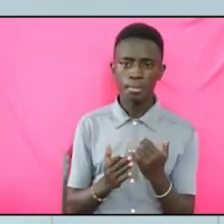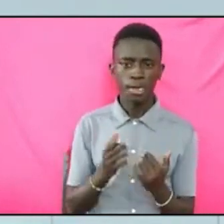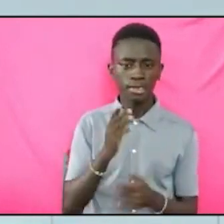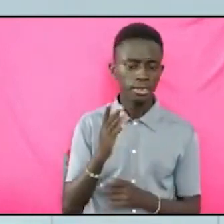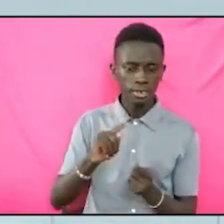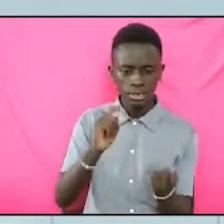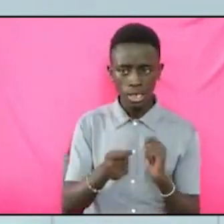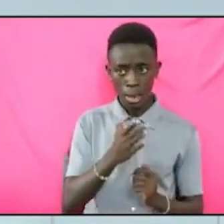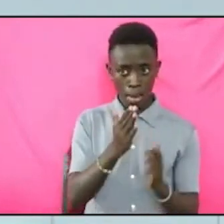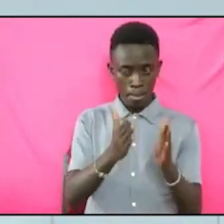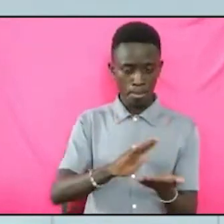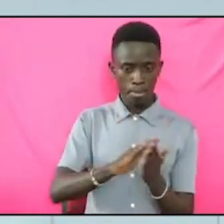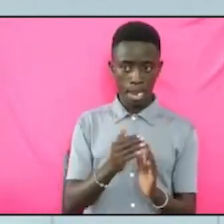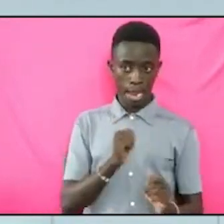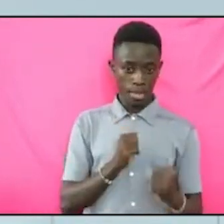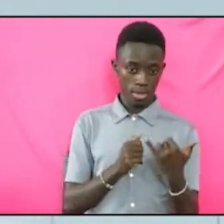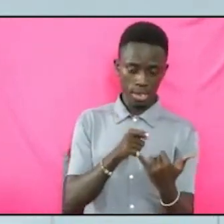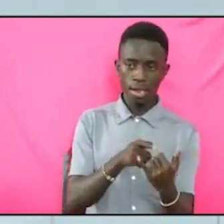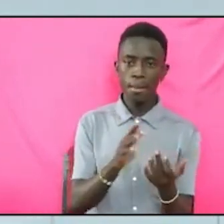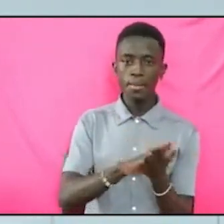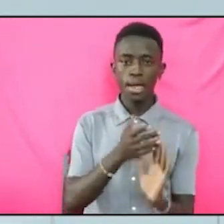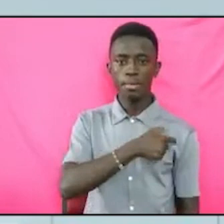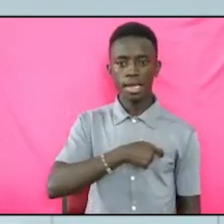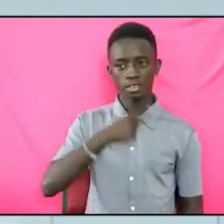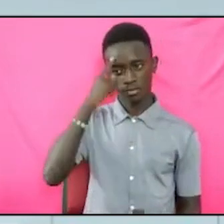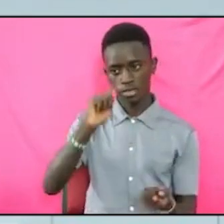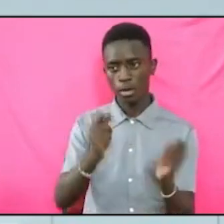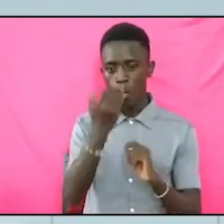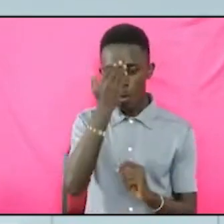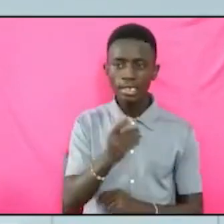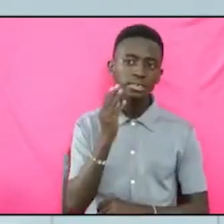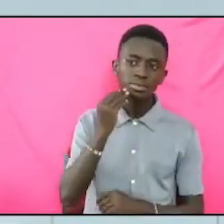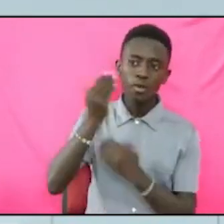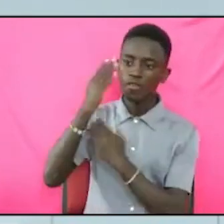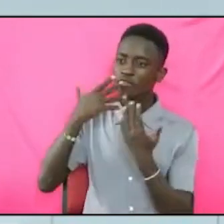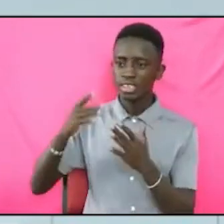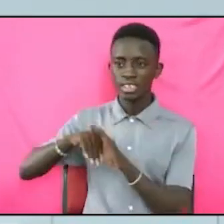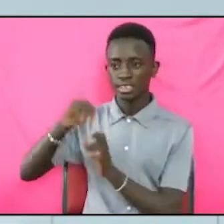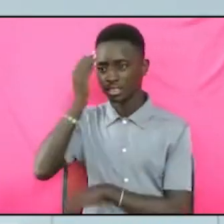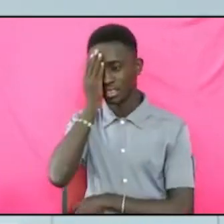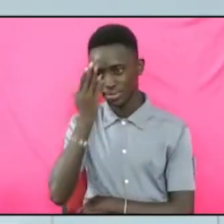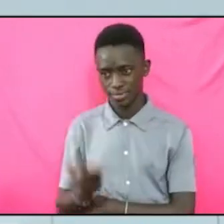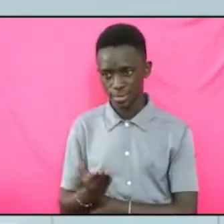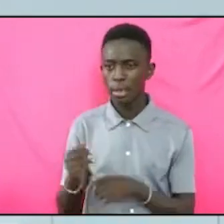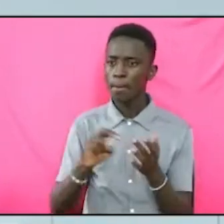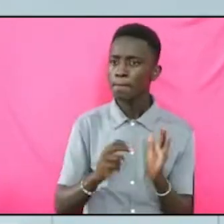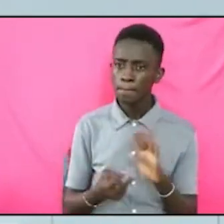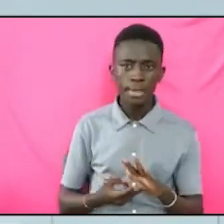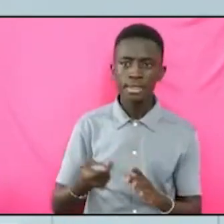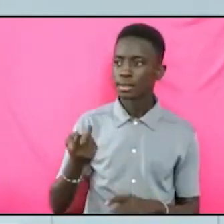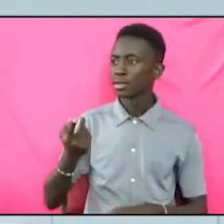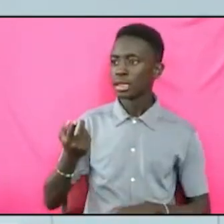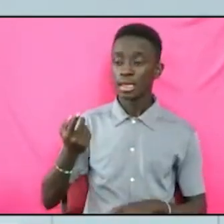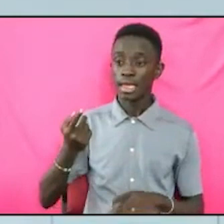experienced God's transforming power. We cannot experience that power and remain the same again. It can't work. It